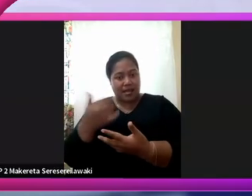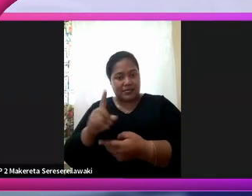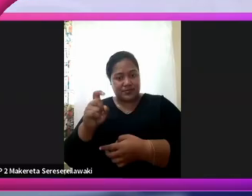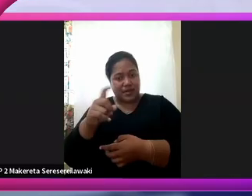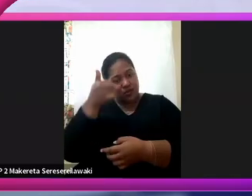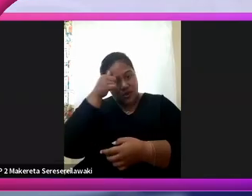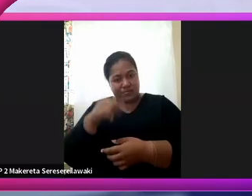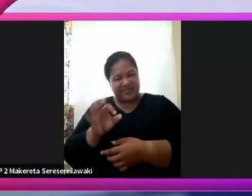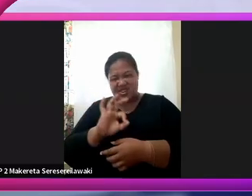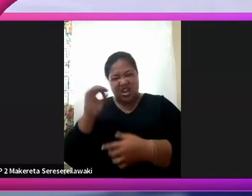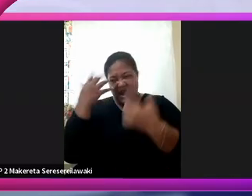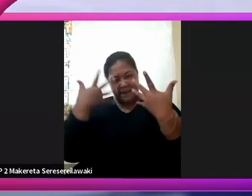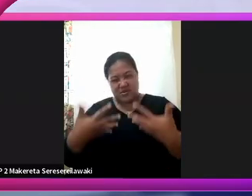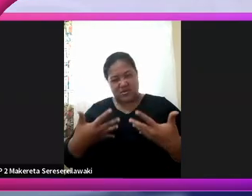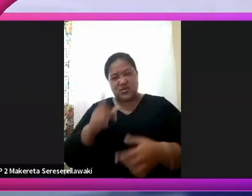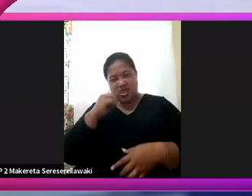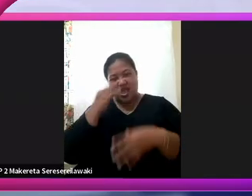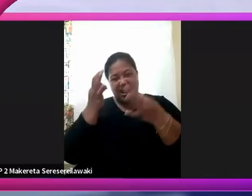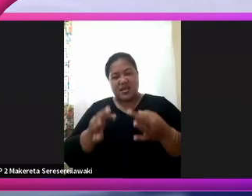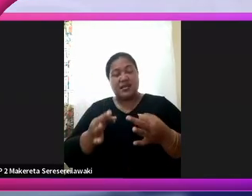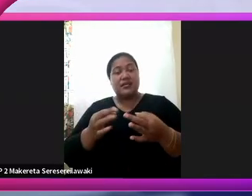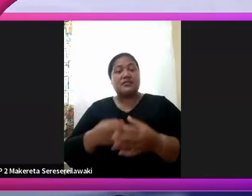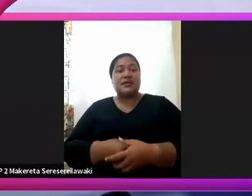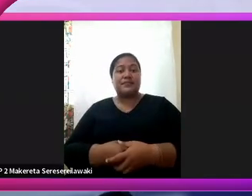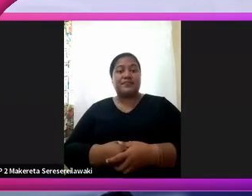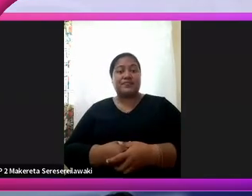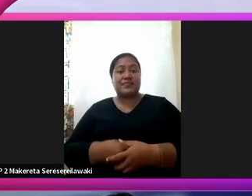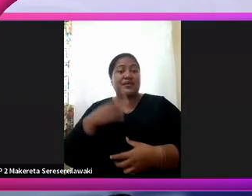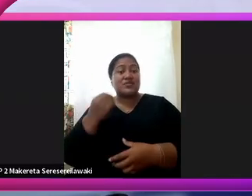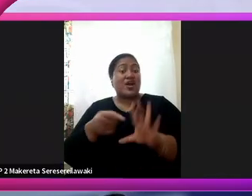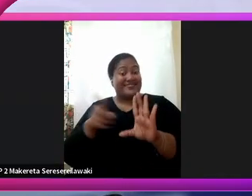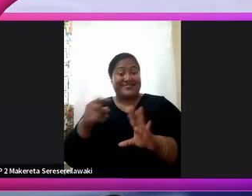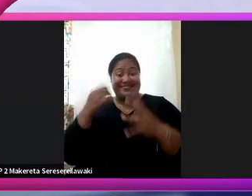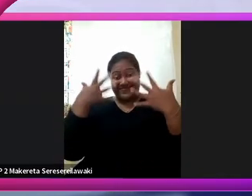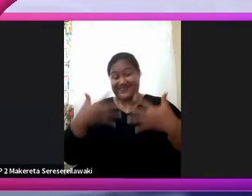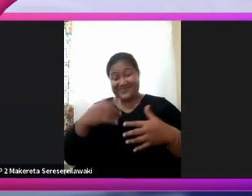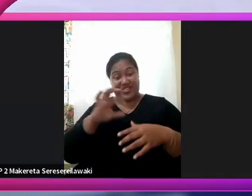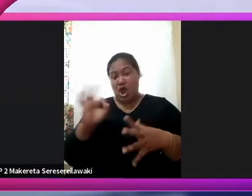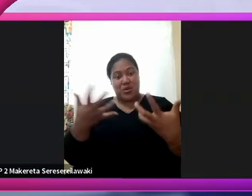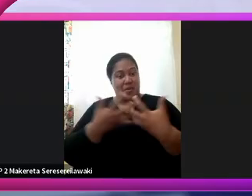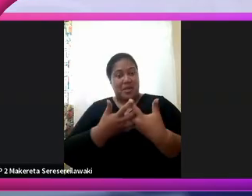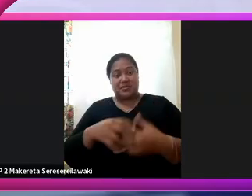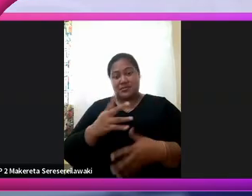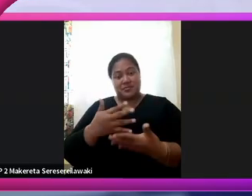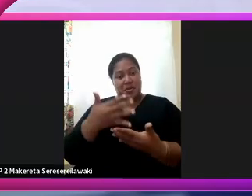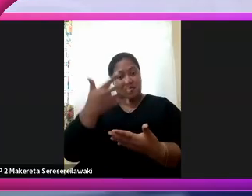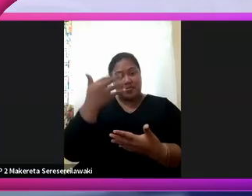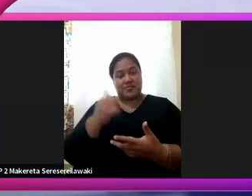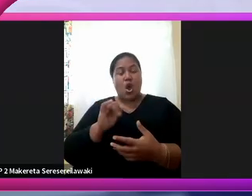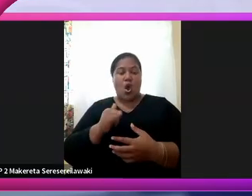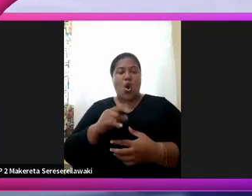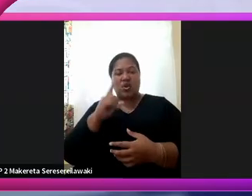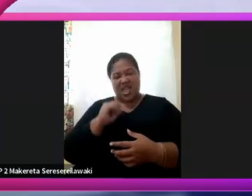not. Yeah. So the external appearance is not related to the sperm count or overall fertility. We may